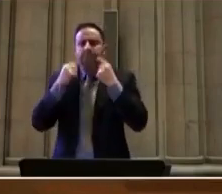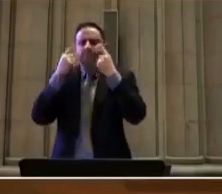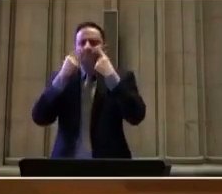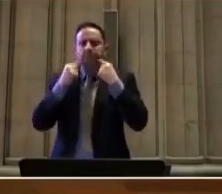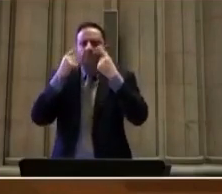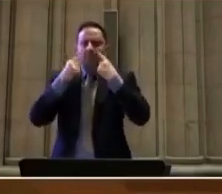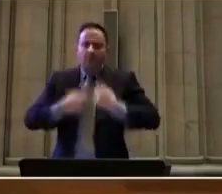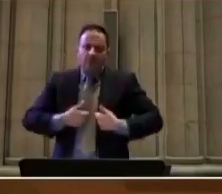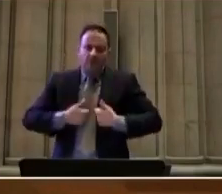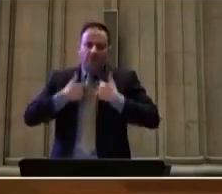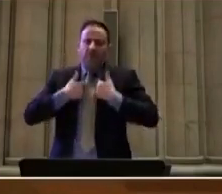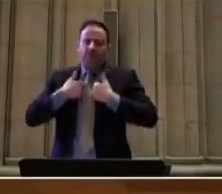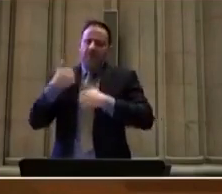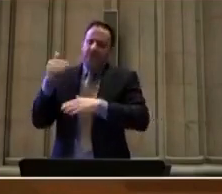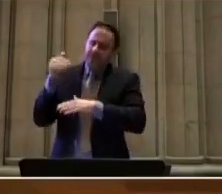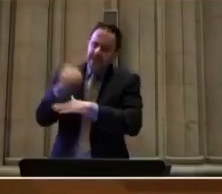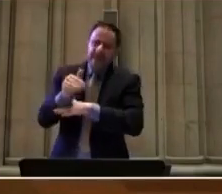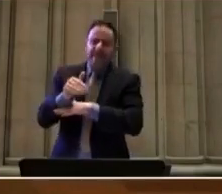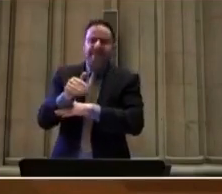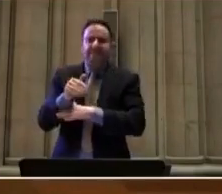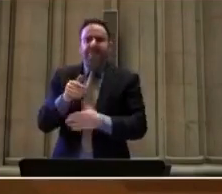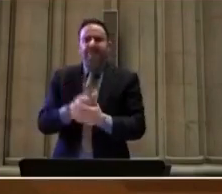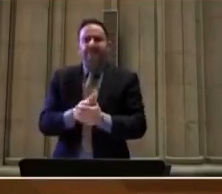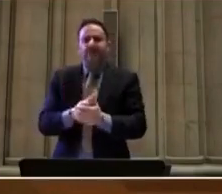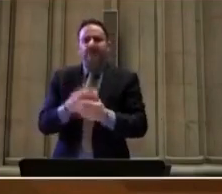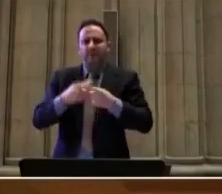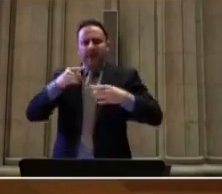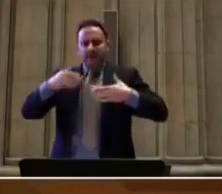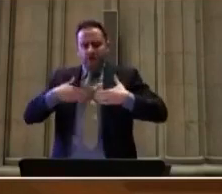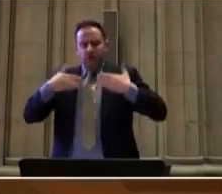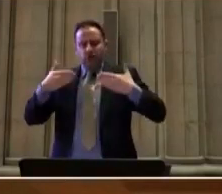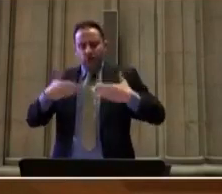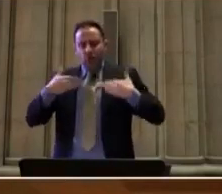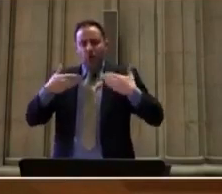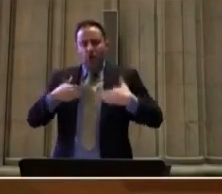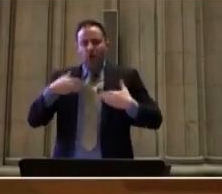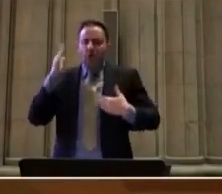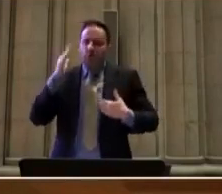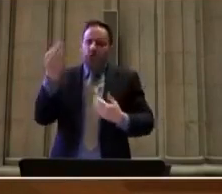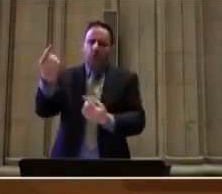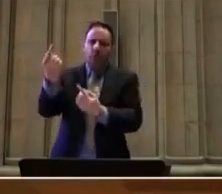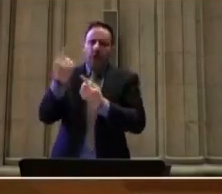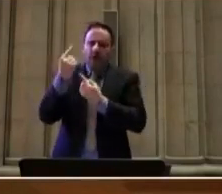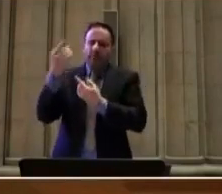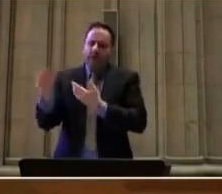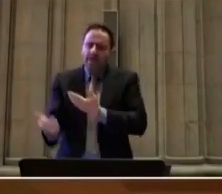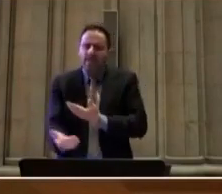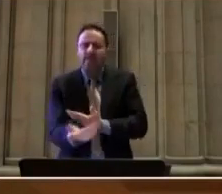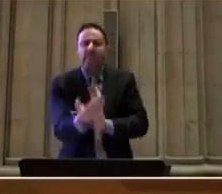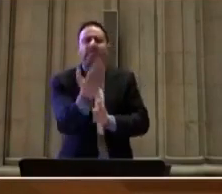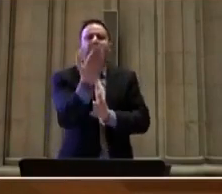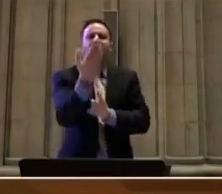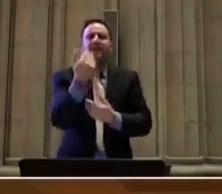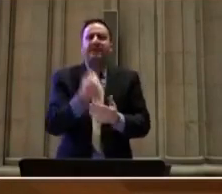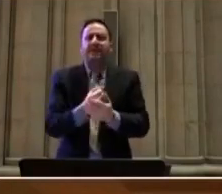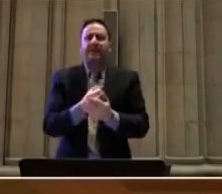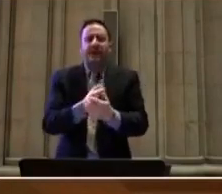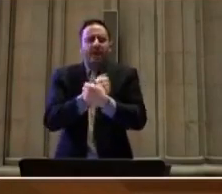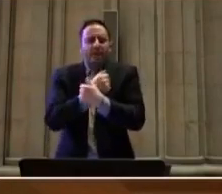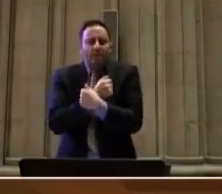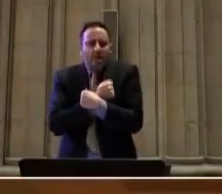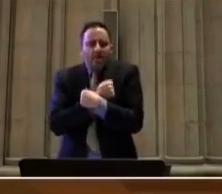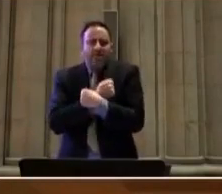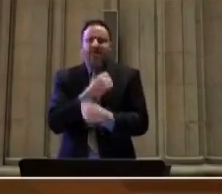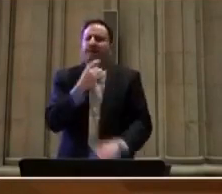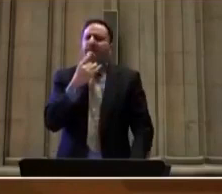this night of our discontent, but joy will come in the morning. love, and light will